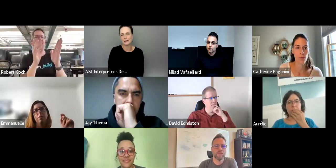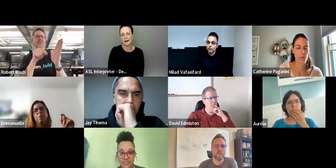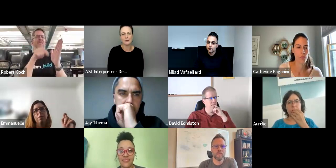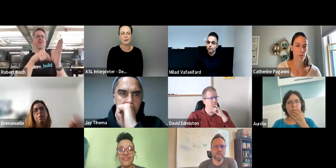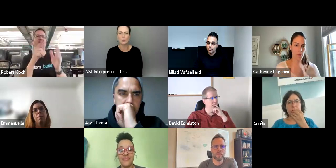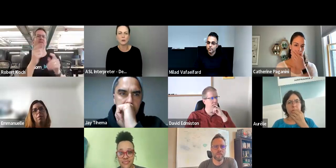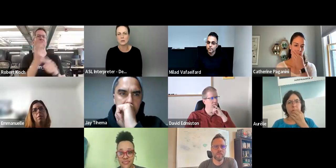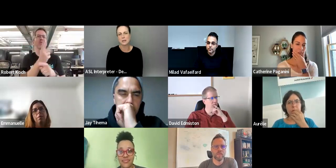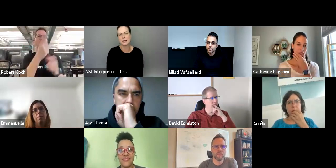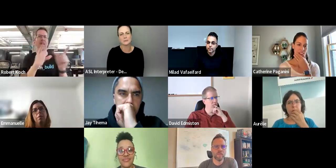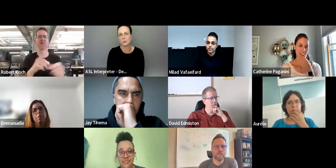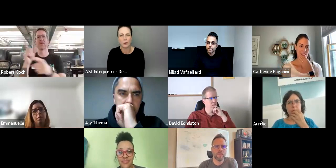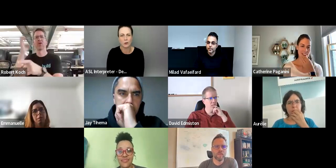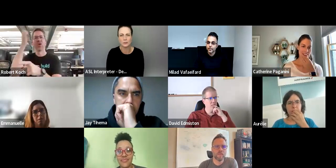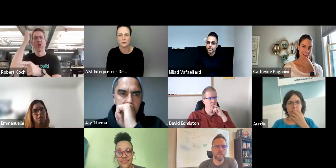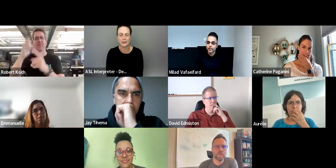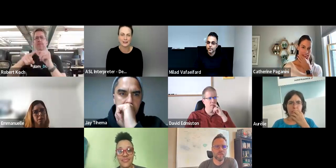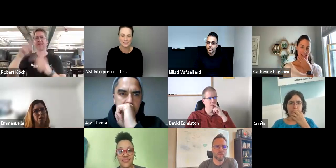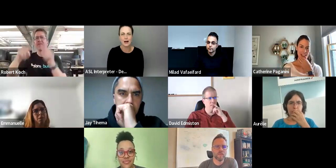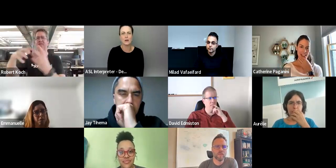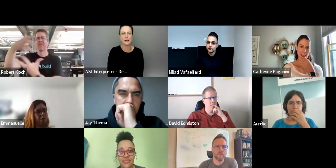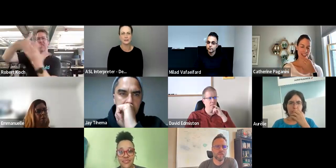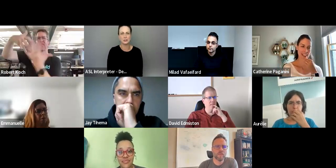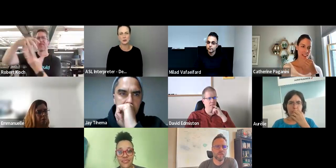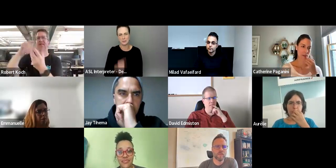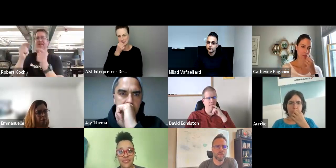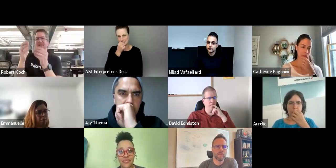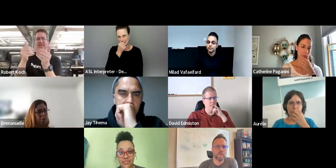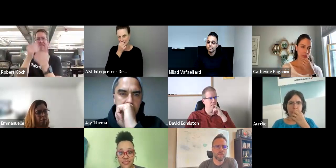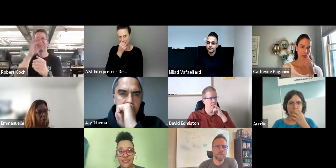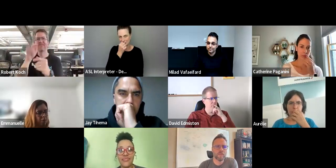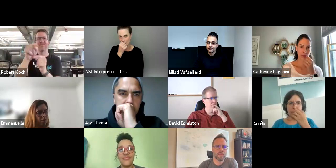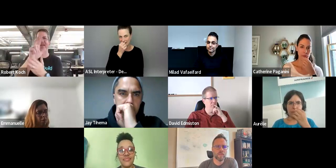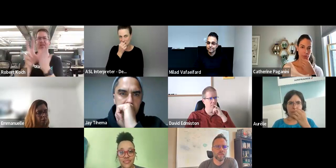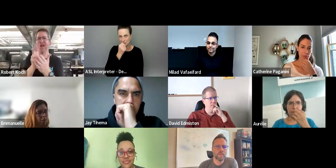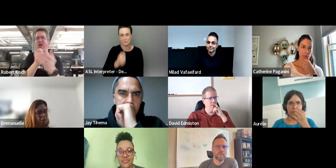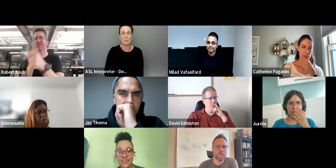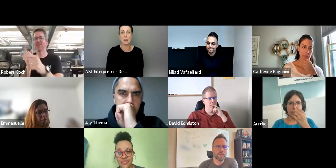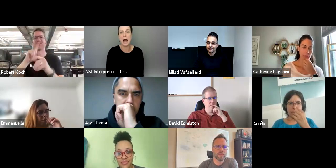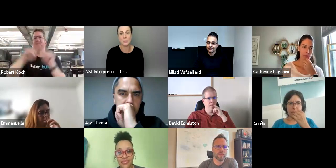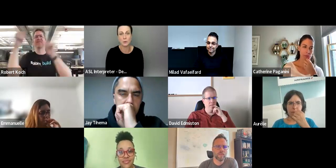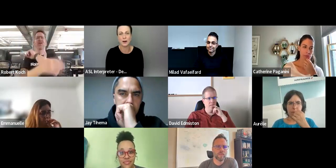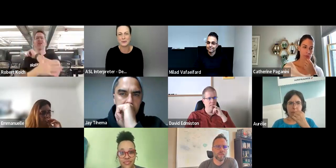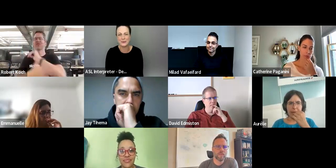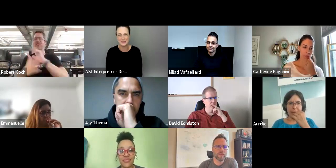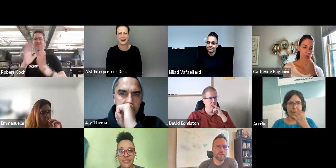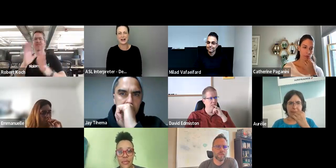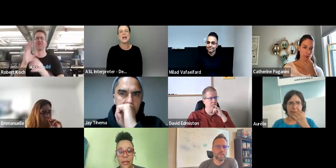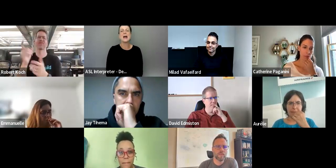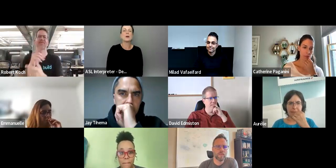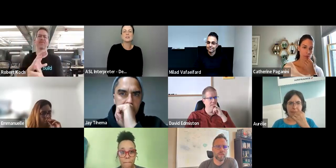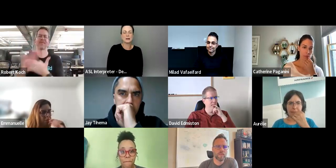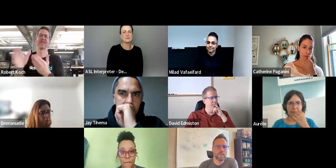and Canada are one little slice of the world using ASL, and Europeans trying to get by with who we